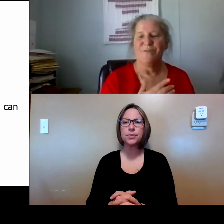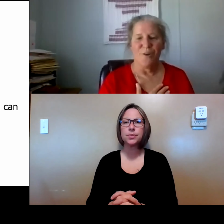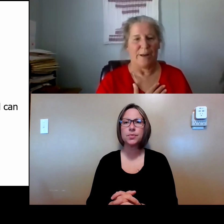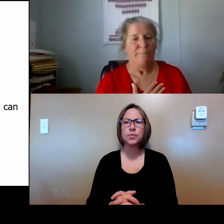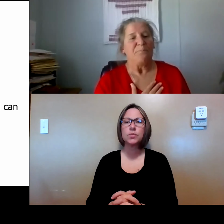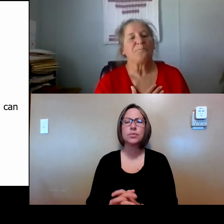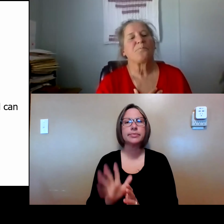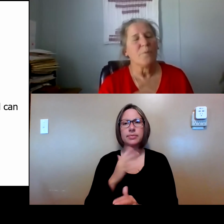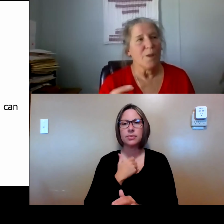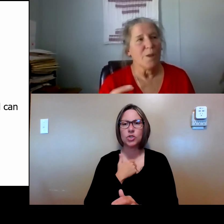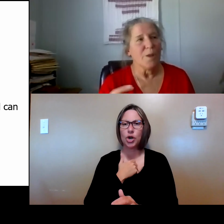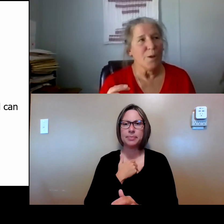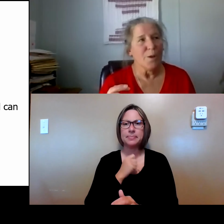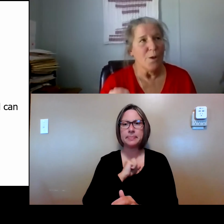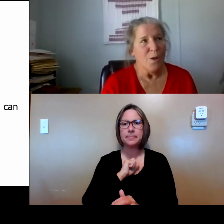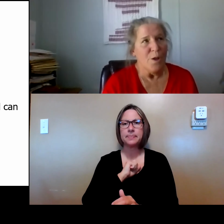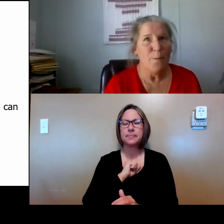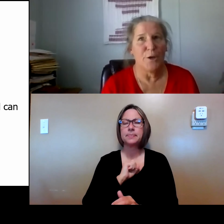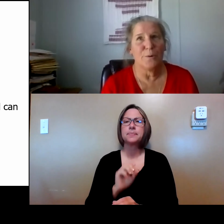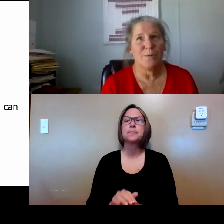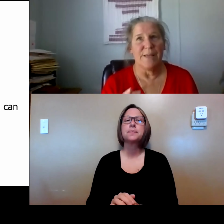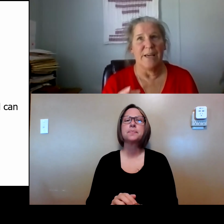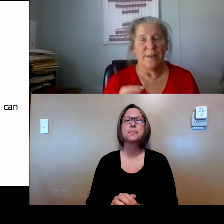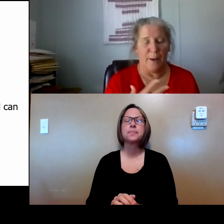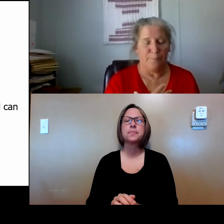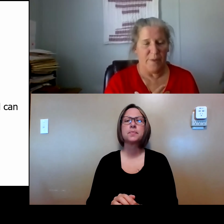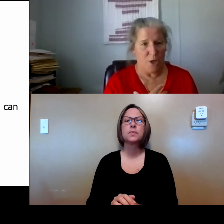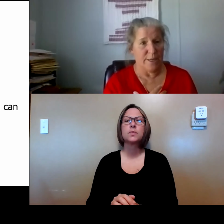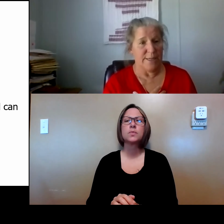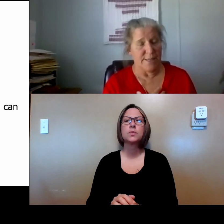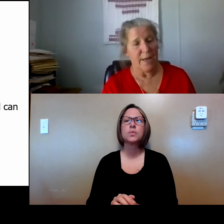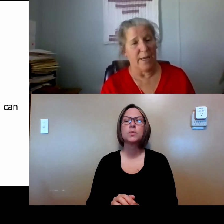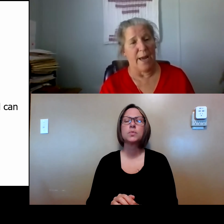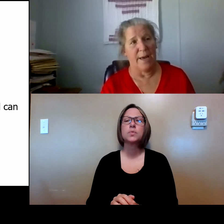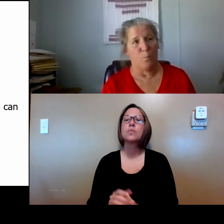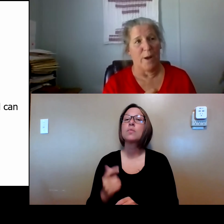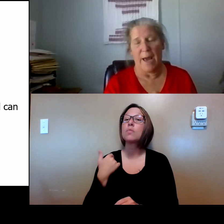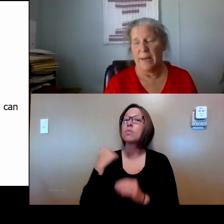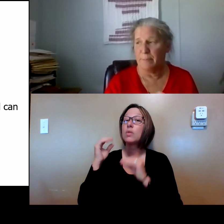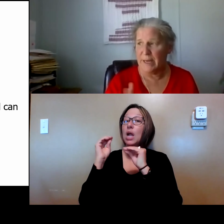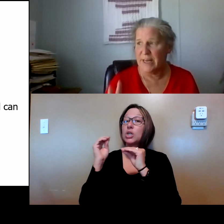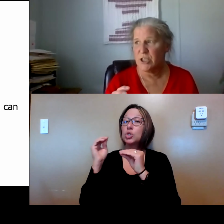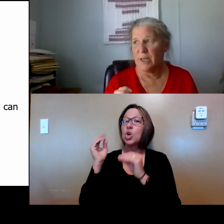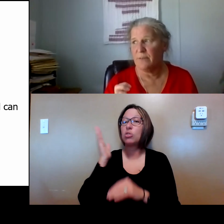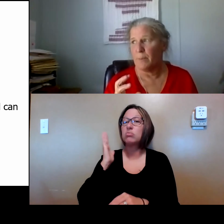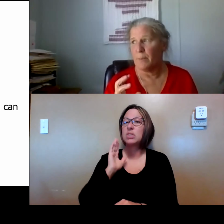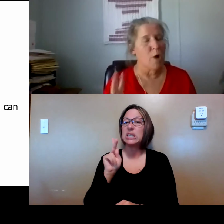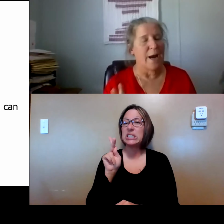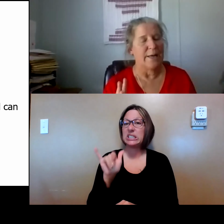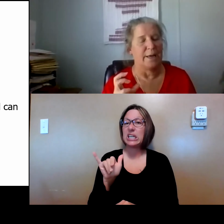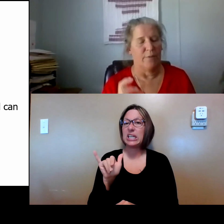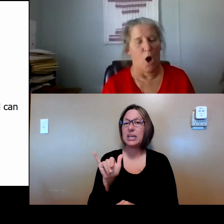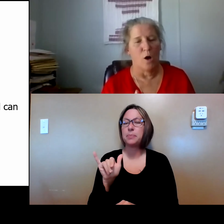I'm so sorry. We would use I taught in Kentucky, and we had a big initiative